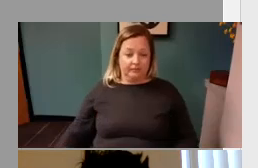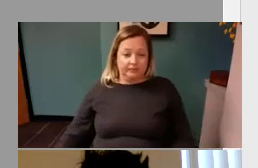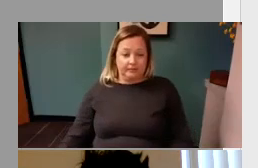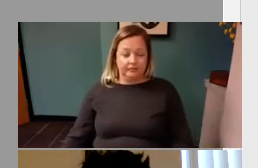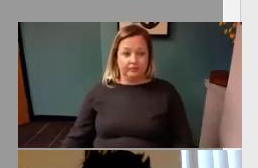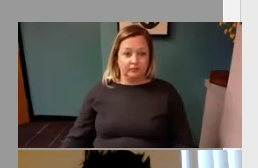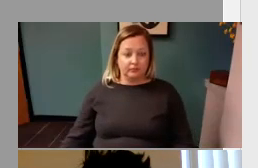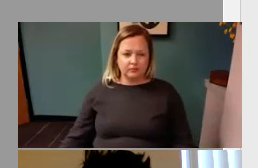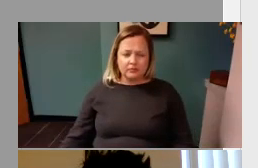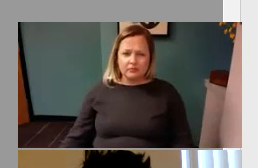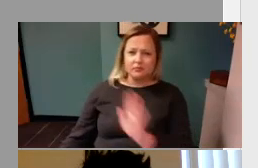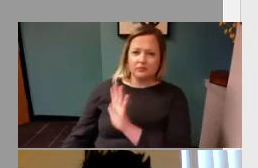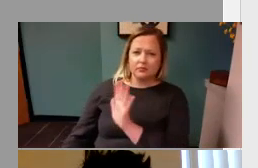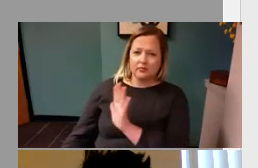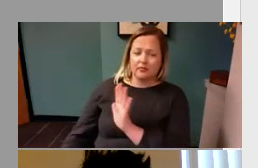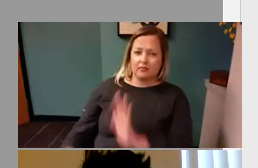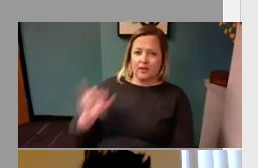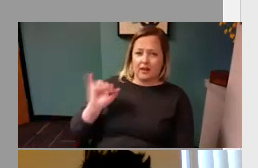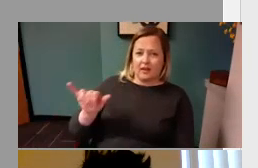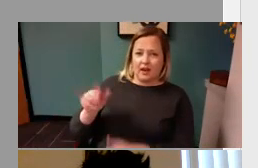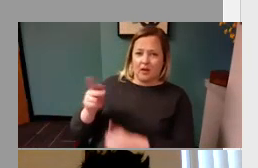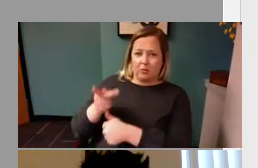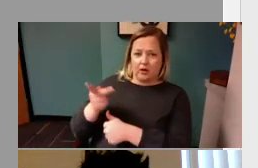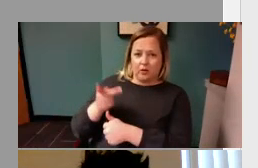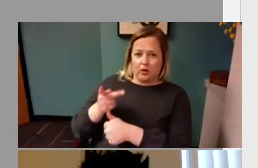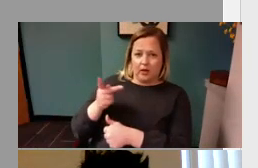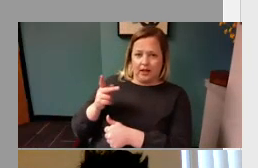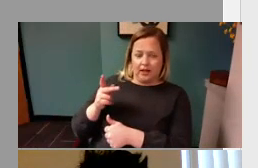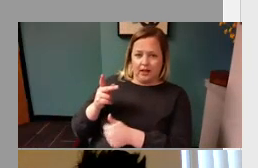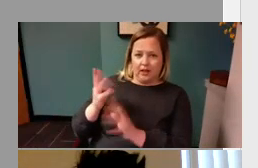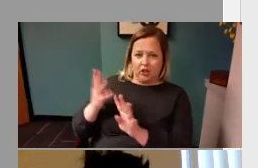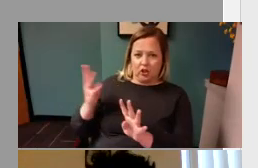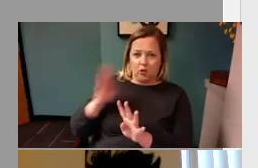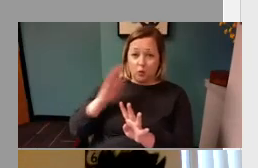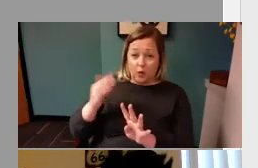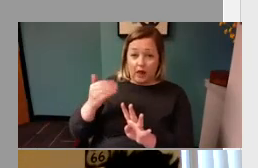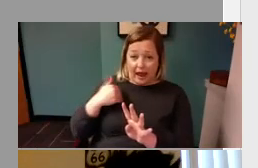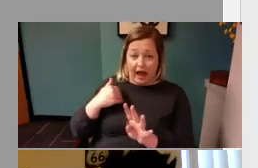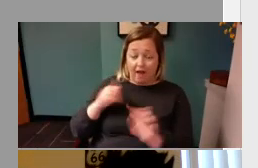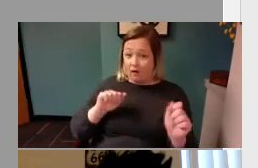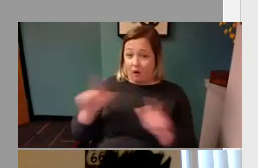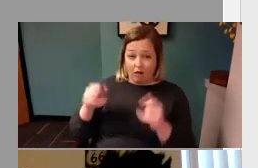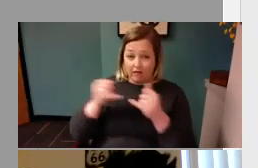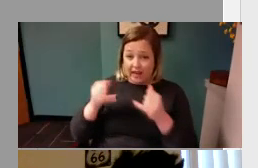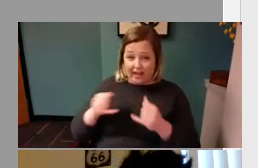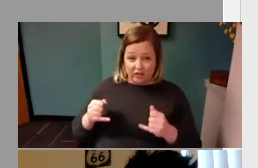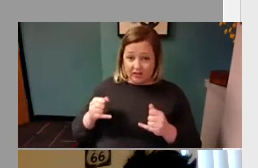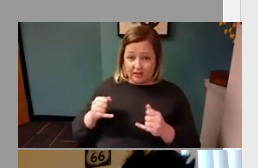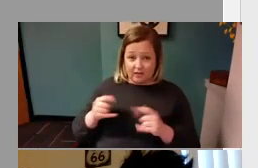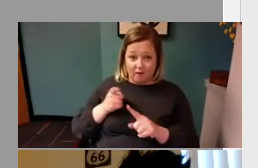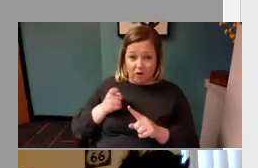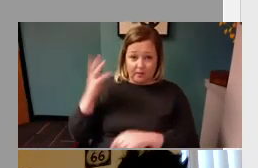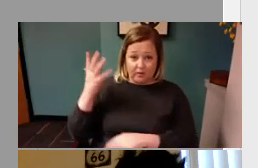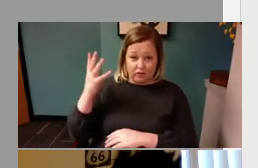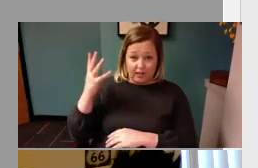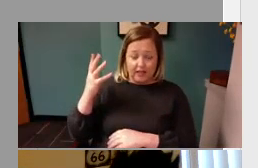So that priority queue is going to have every single edge in the tree initially. Yes. Okay. Yes. Yes, so that is